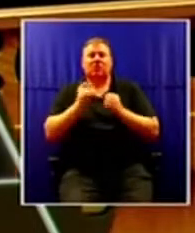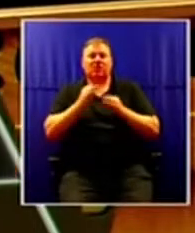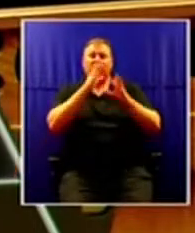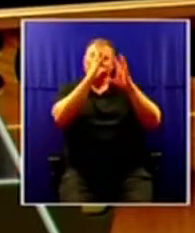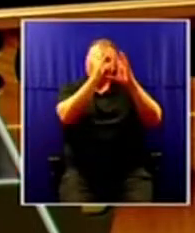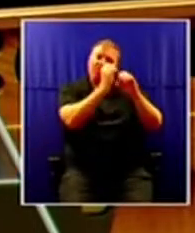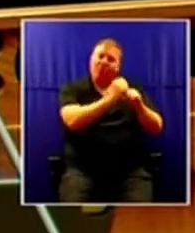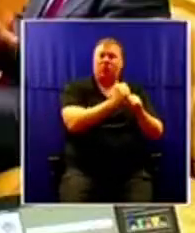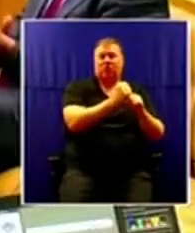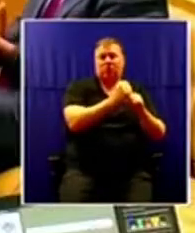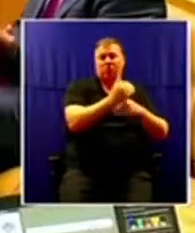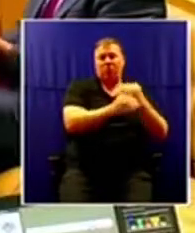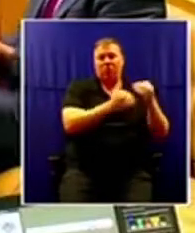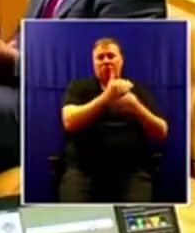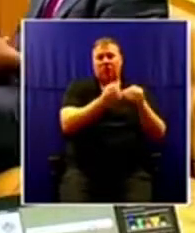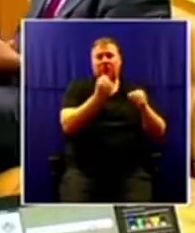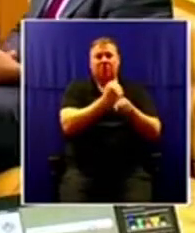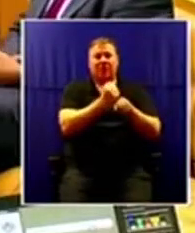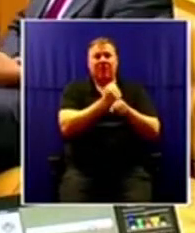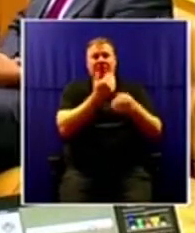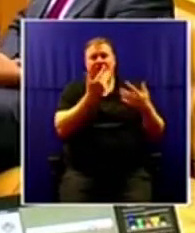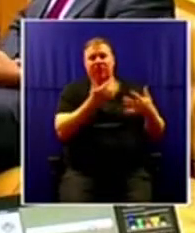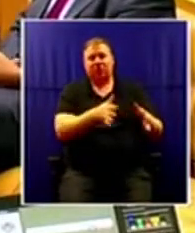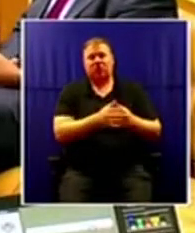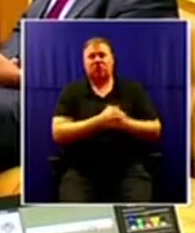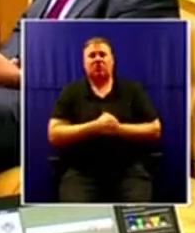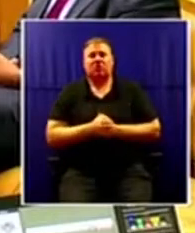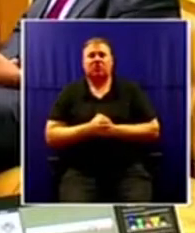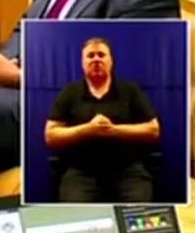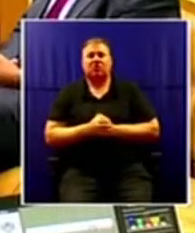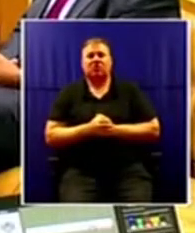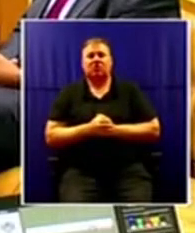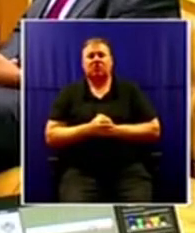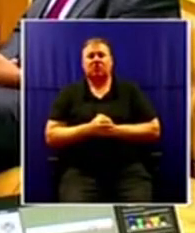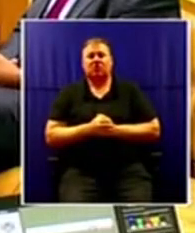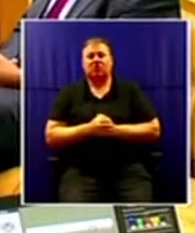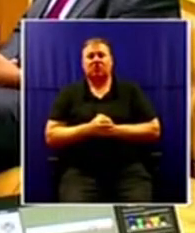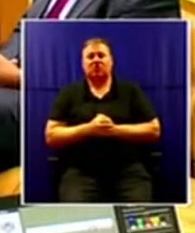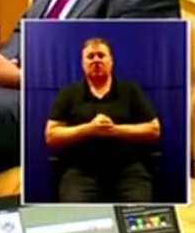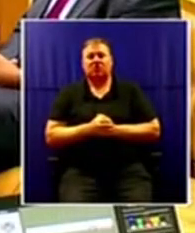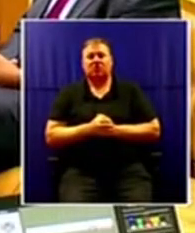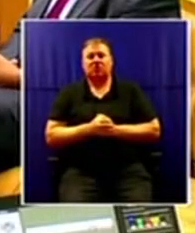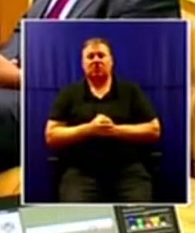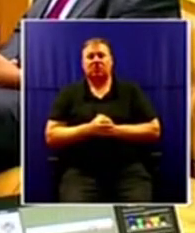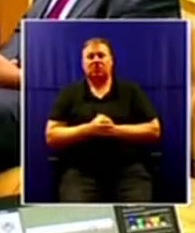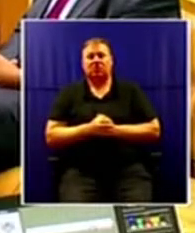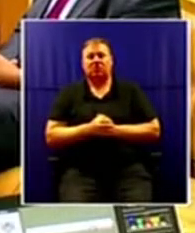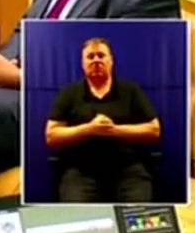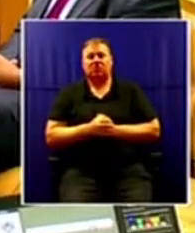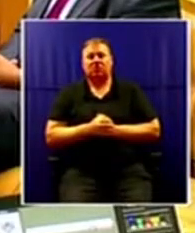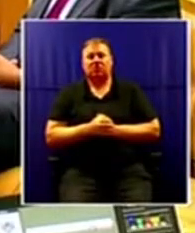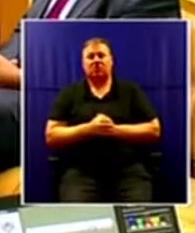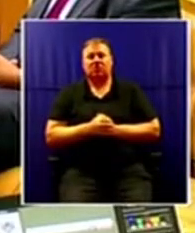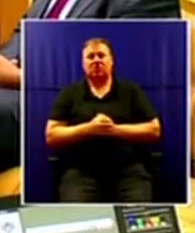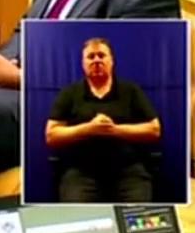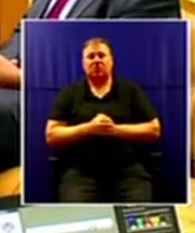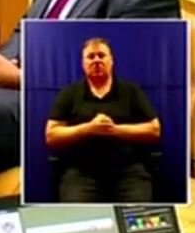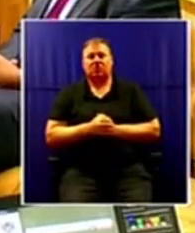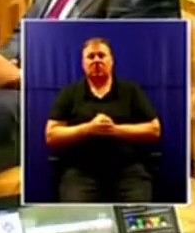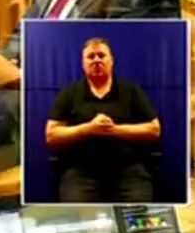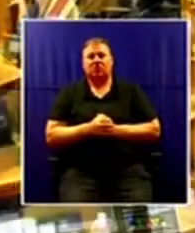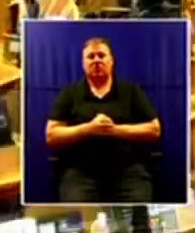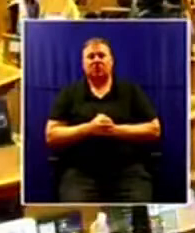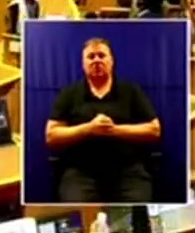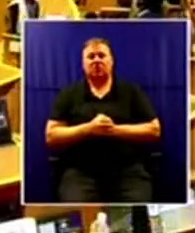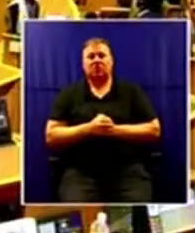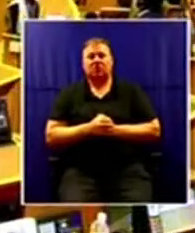making. And discerning critics, when looking more closely at what we